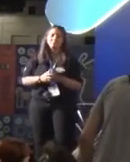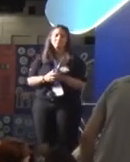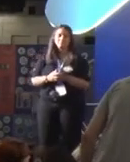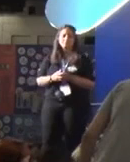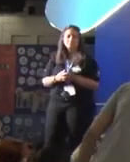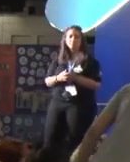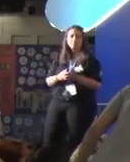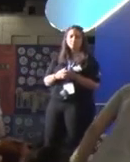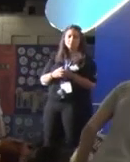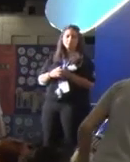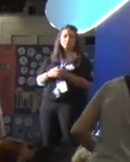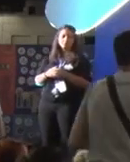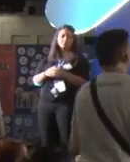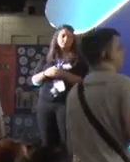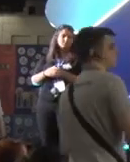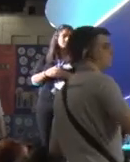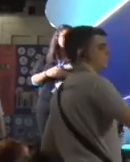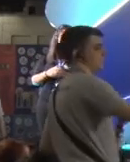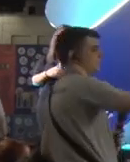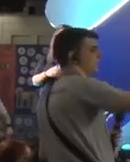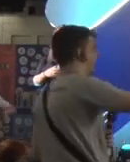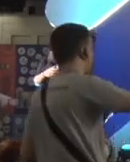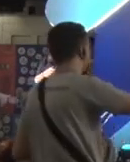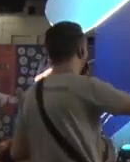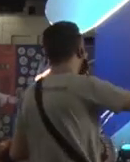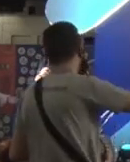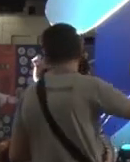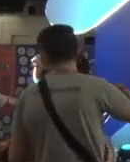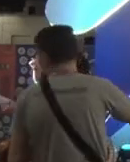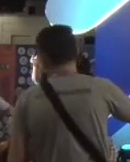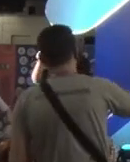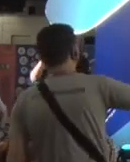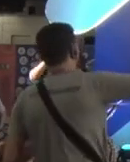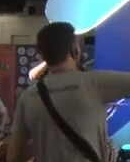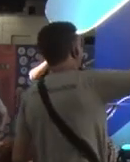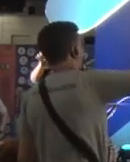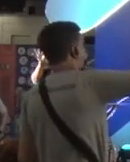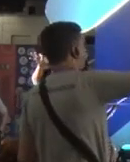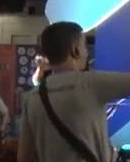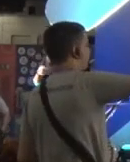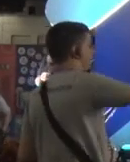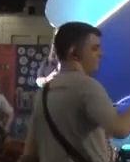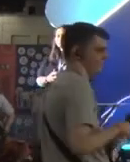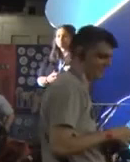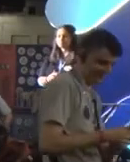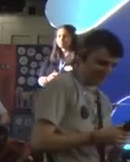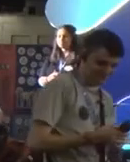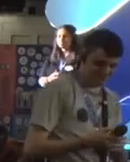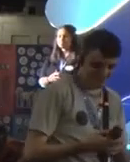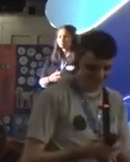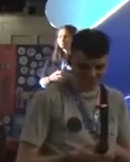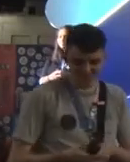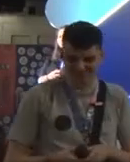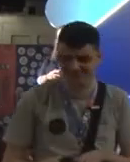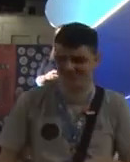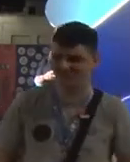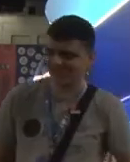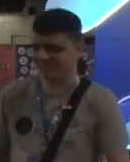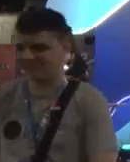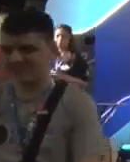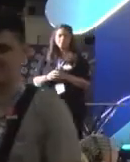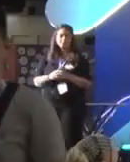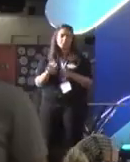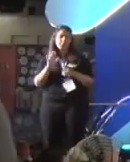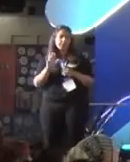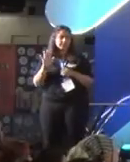Última pergunta. Lucy, here. Hi. On your left. Oh, my left. Left. Sorry. Hi.